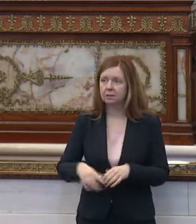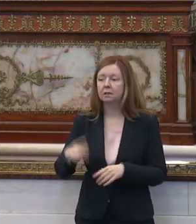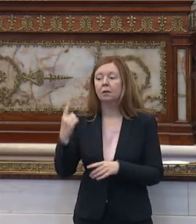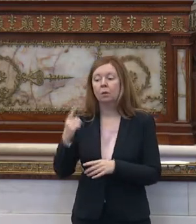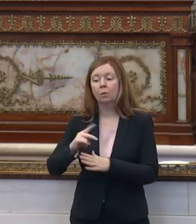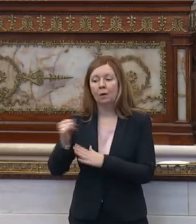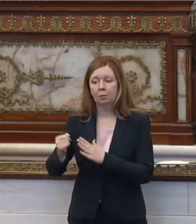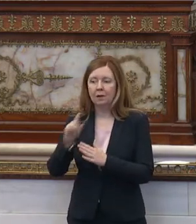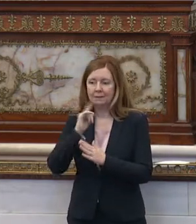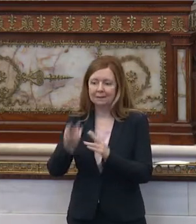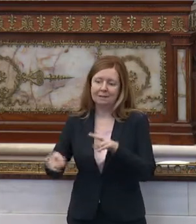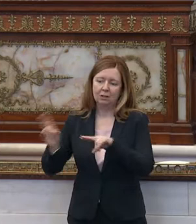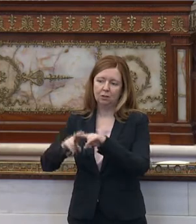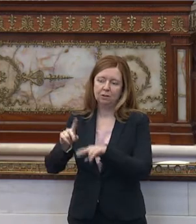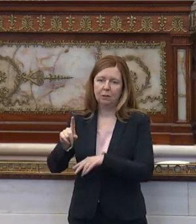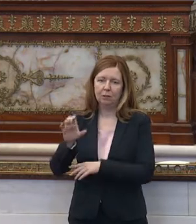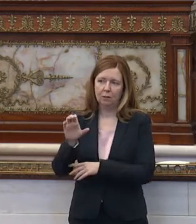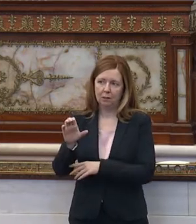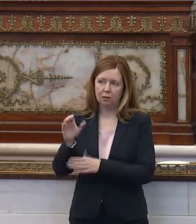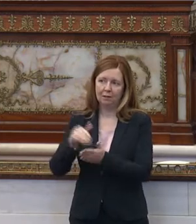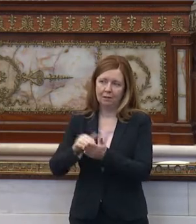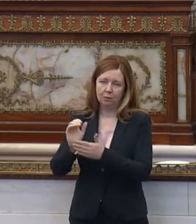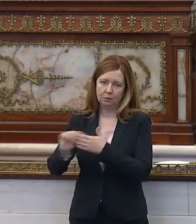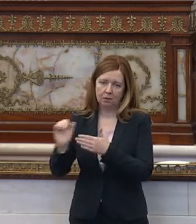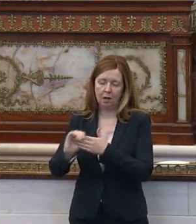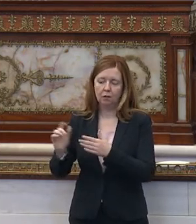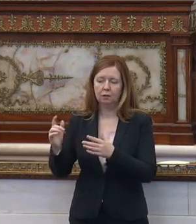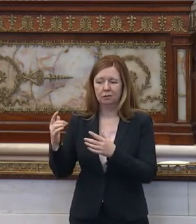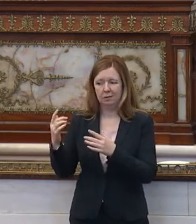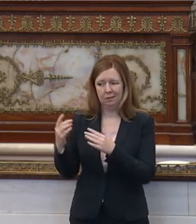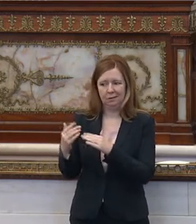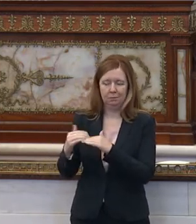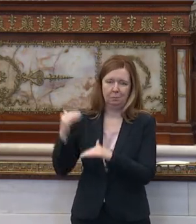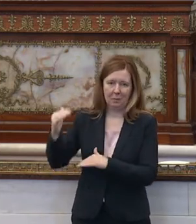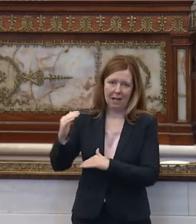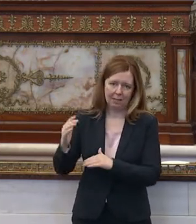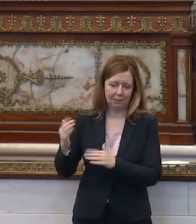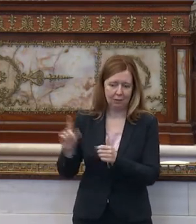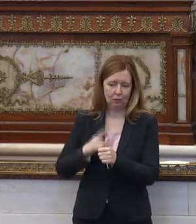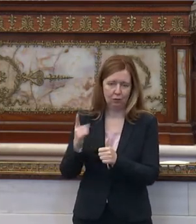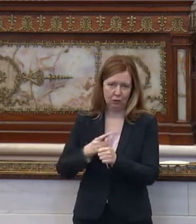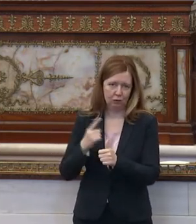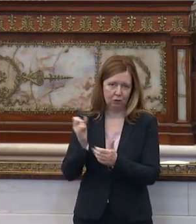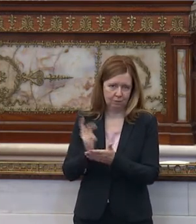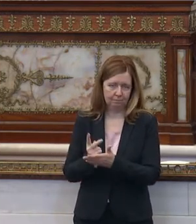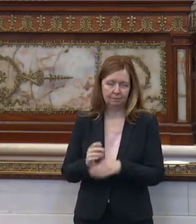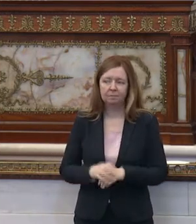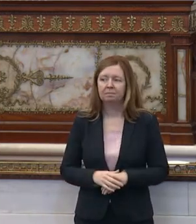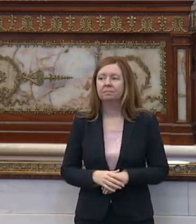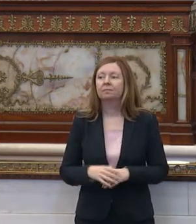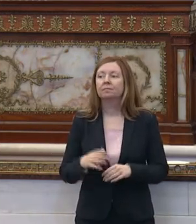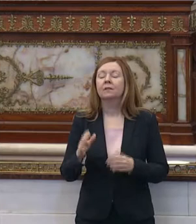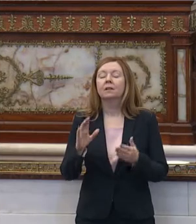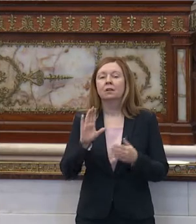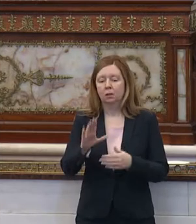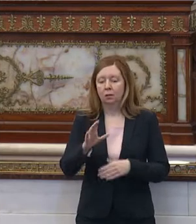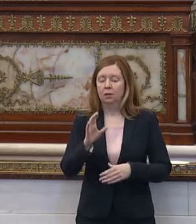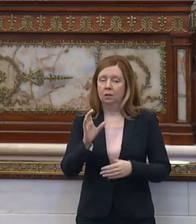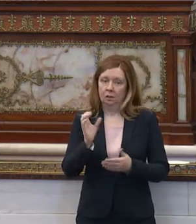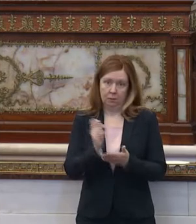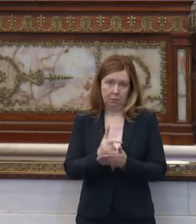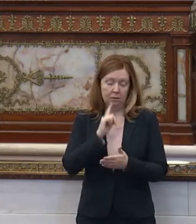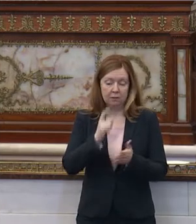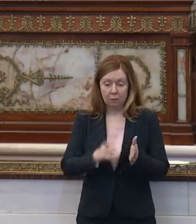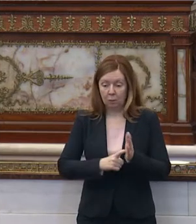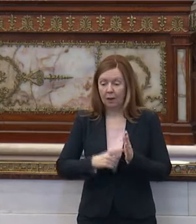one project has increased by $100,000 over the original authorization. City Council approval is required since neither PGW nor